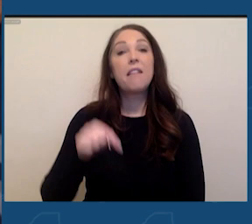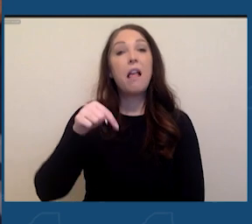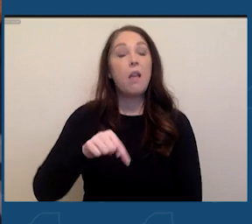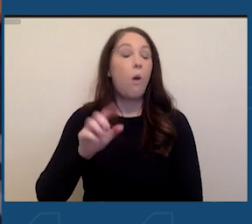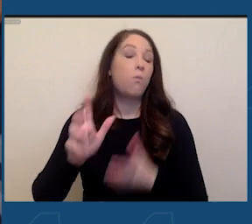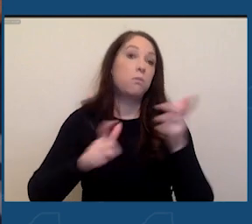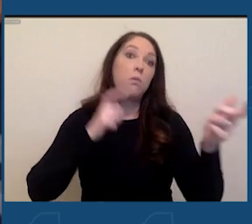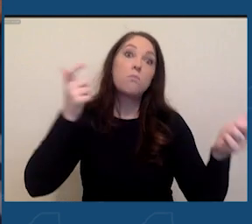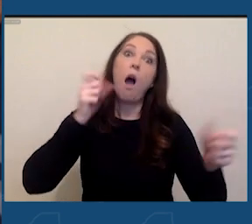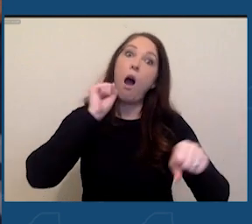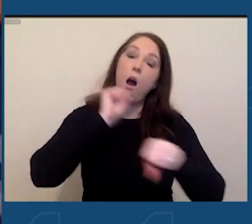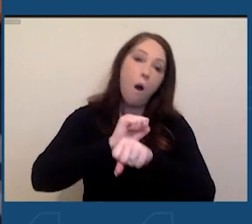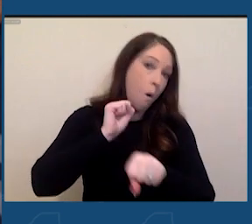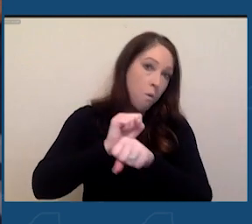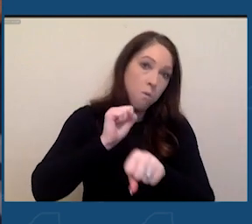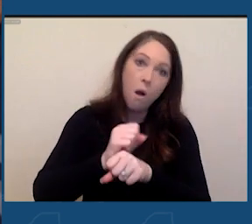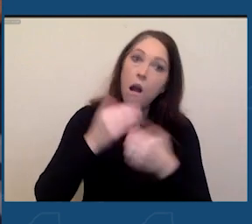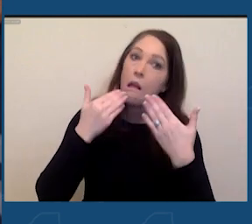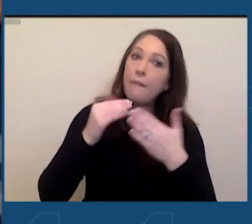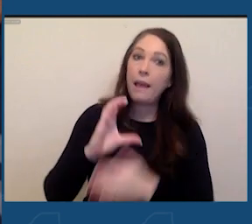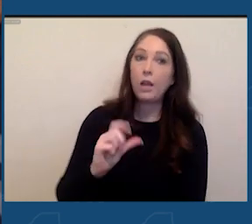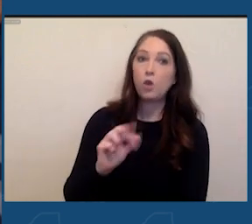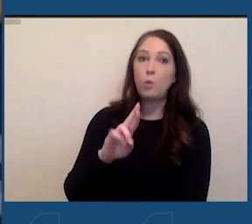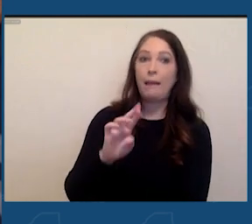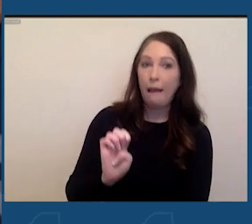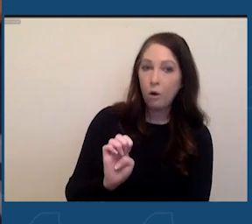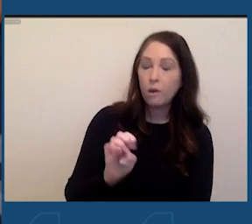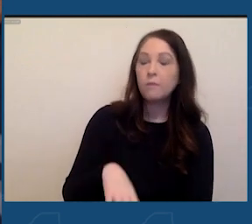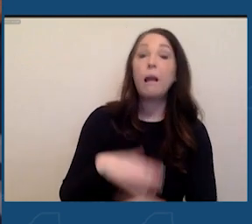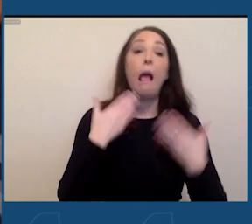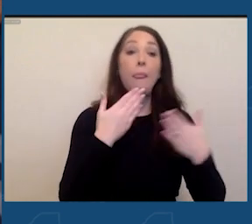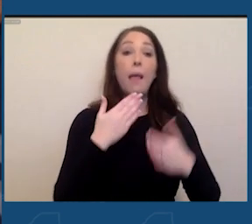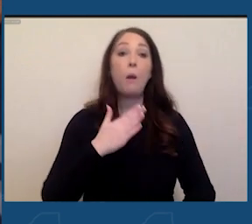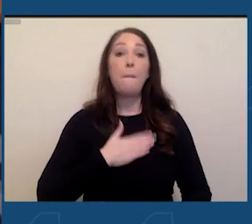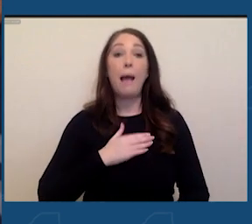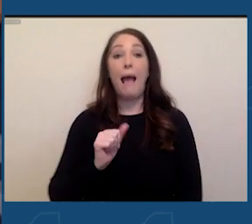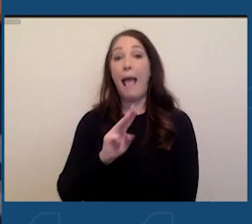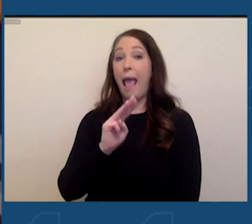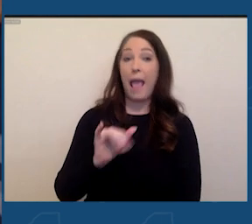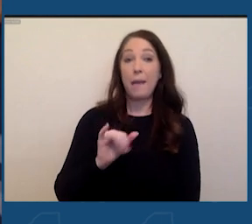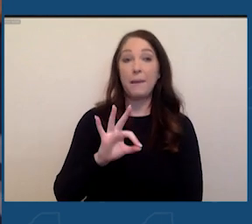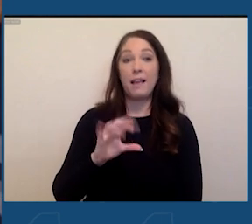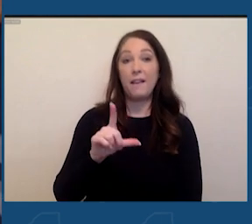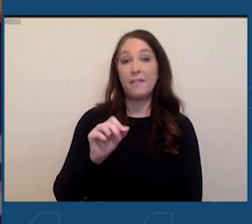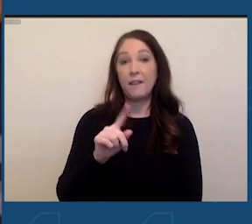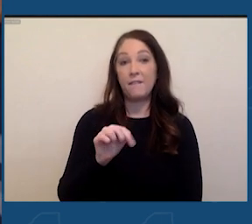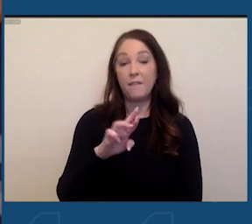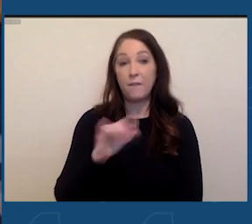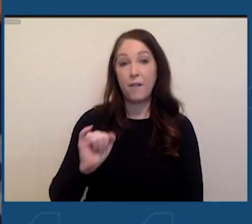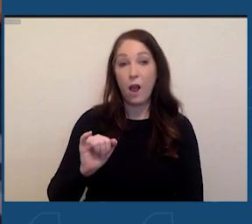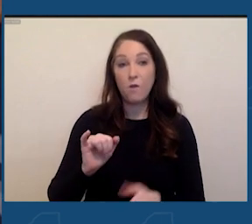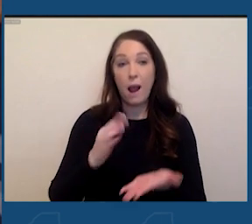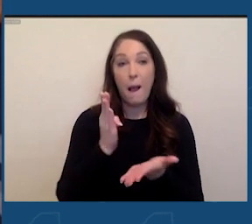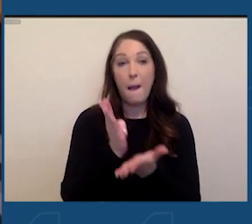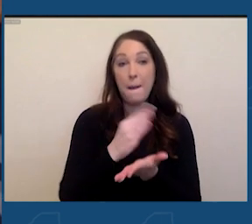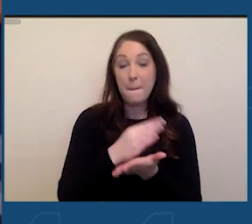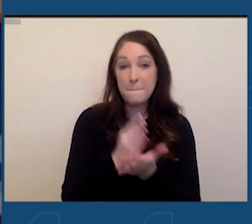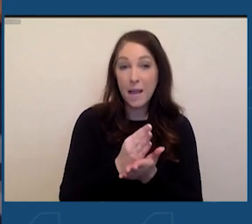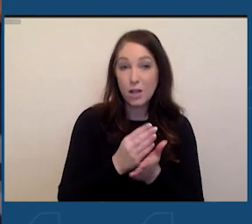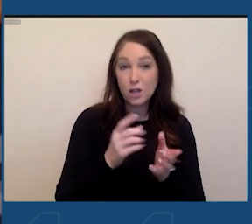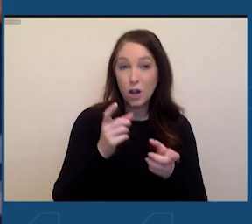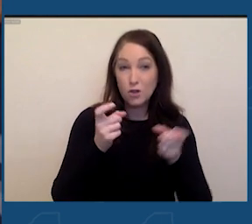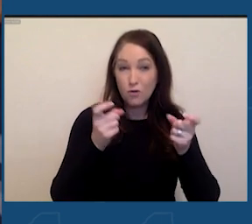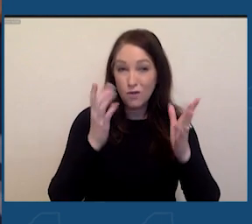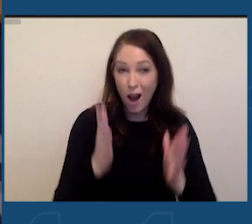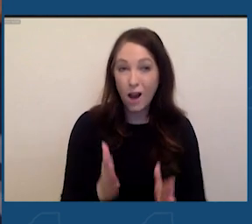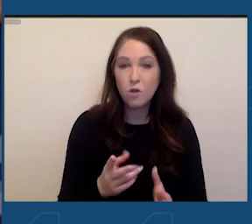and I want to thank you, Carrie, for what you did. I also want to thank my own Amy Slattery, Budget Director for the Borough President, who both of whom